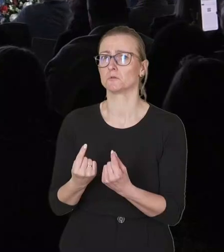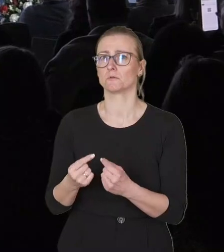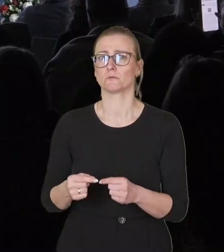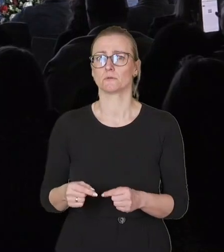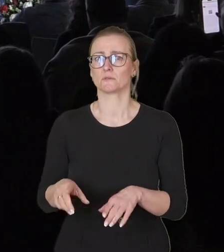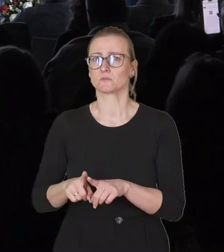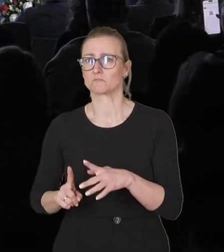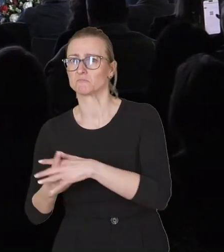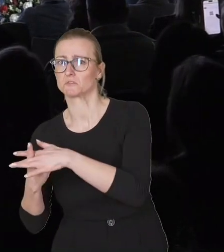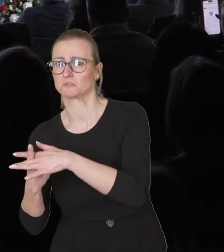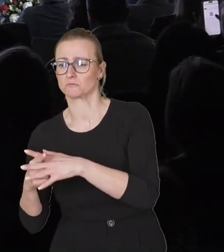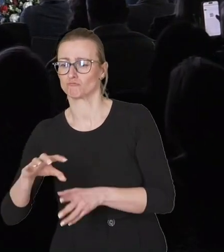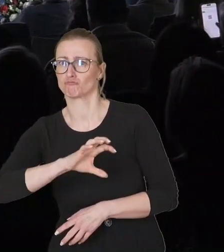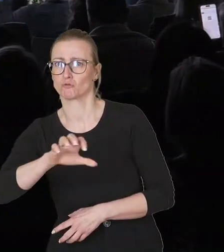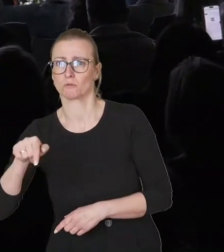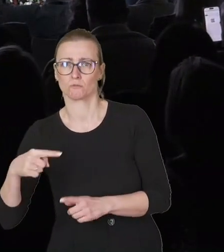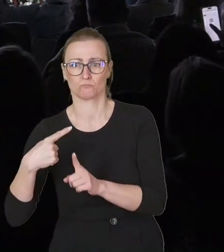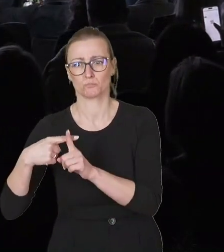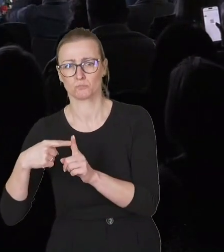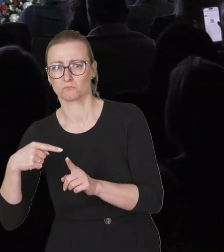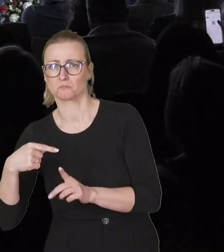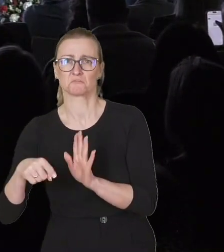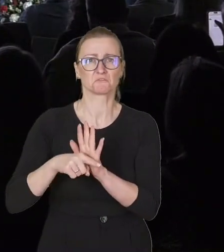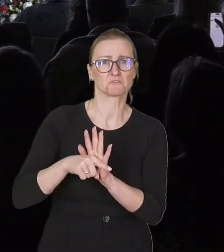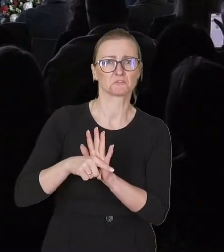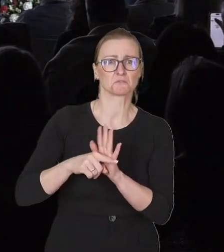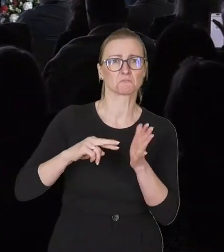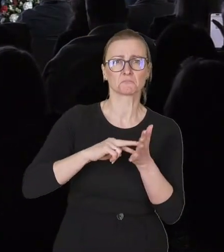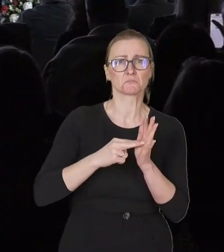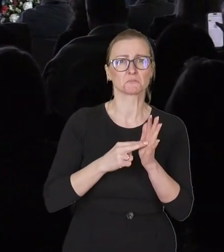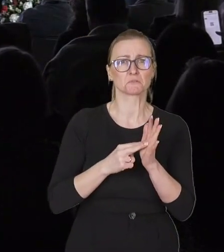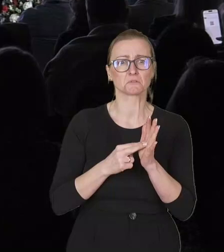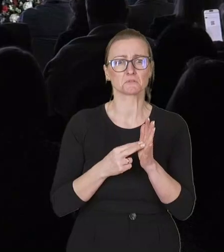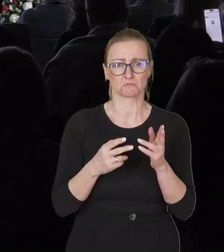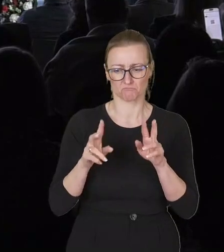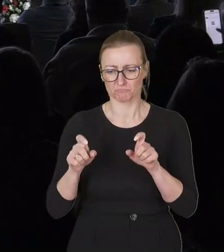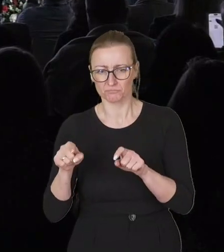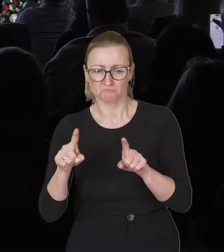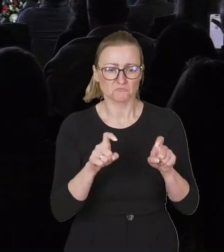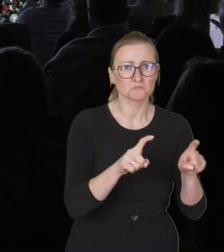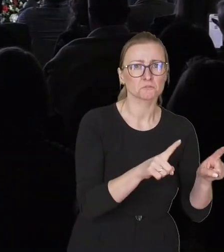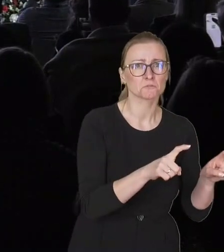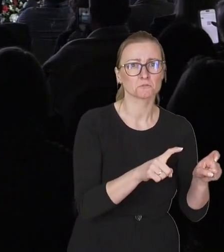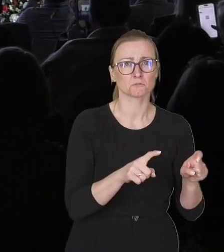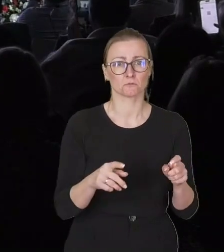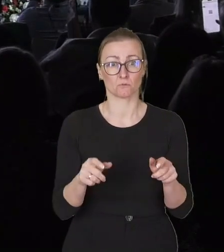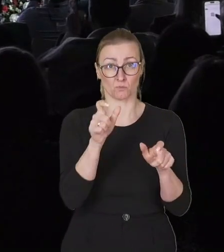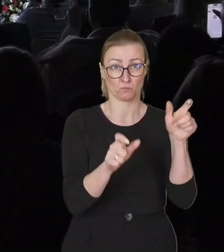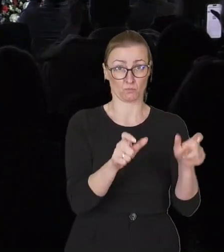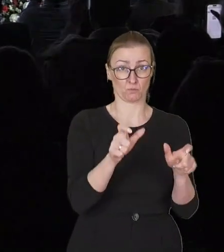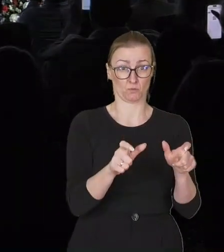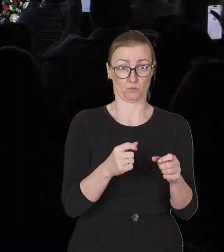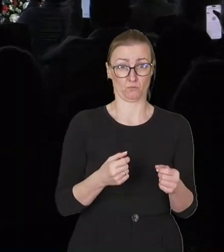and look for priorities and goals bottom up? Or you are awaiting for how